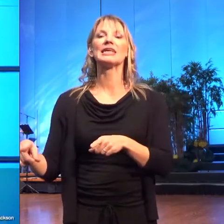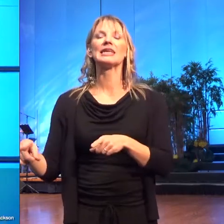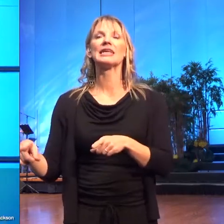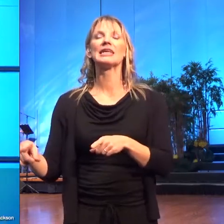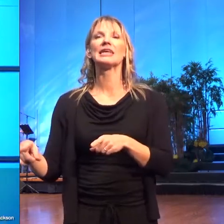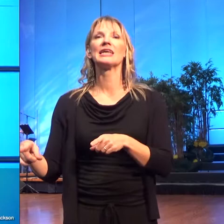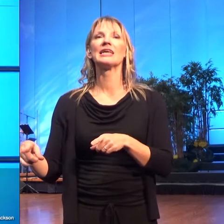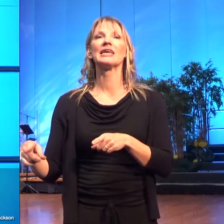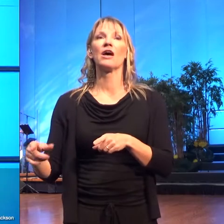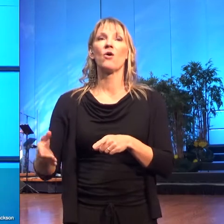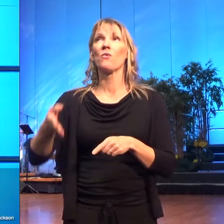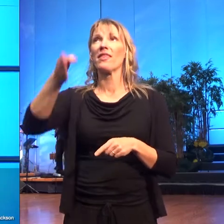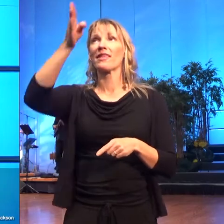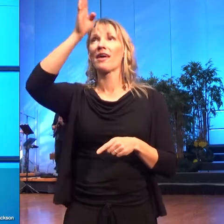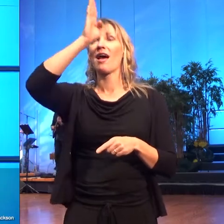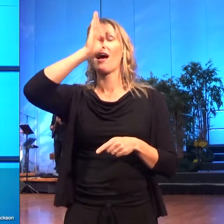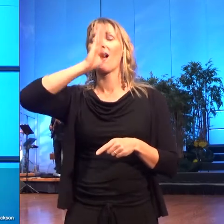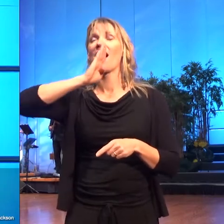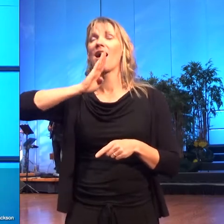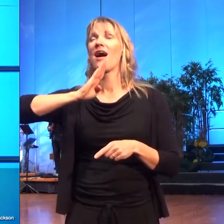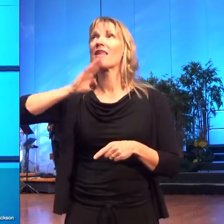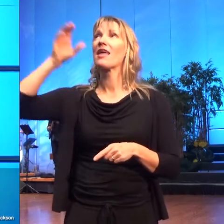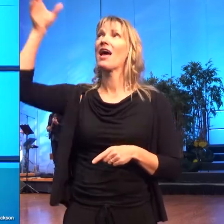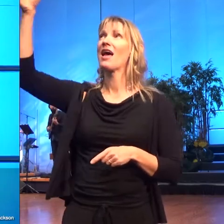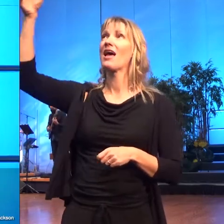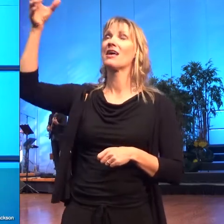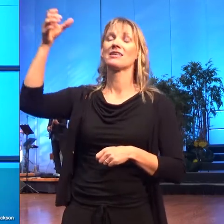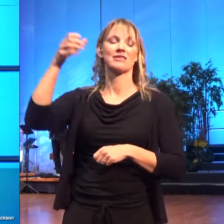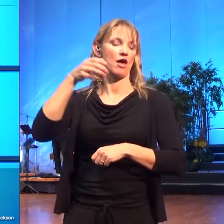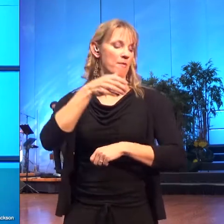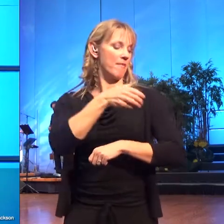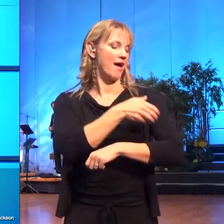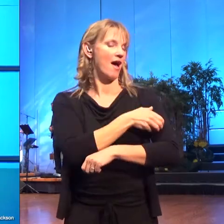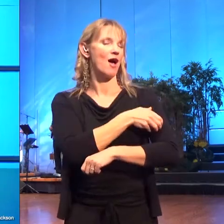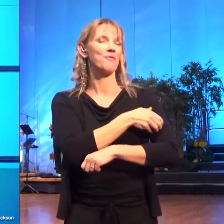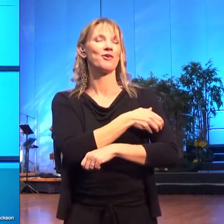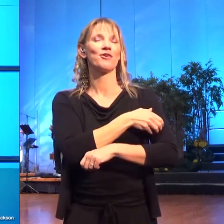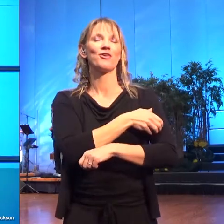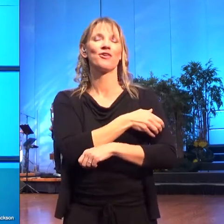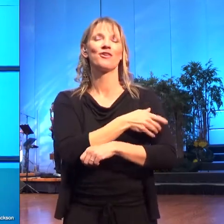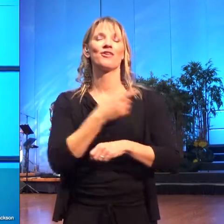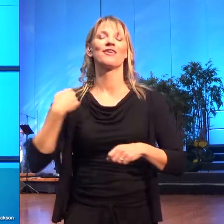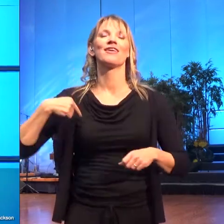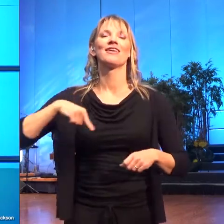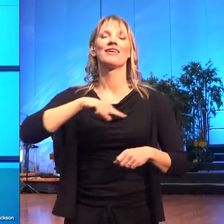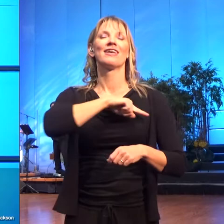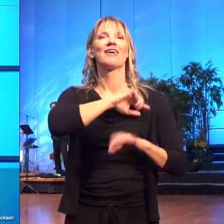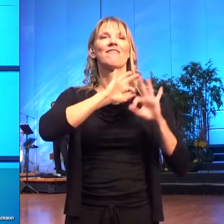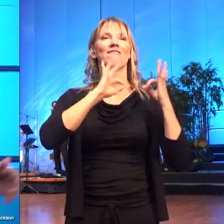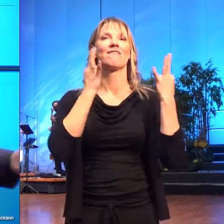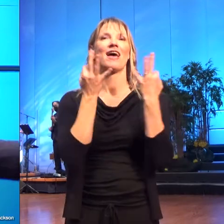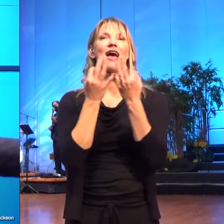be. As God has our power,